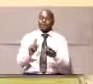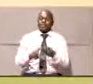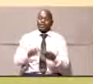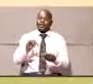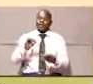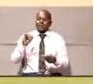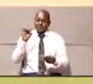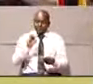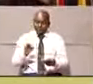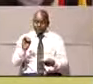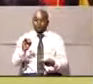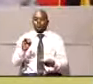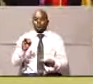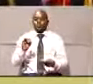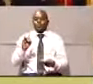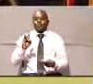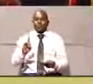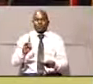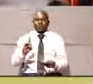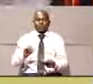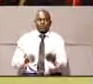IDs, among others.